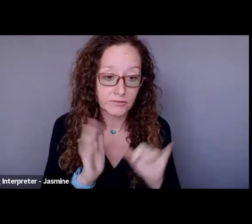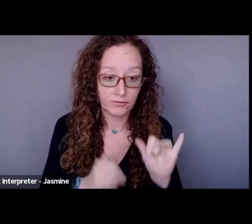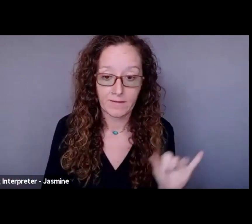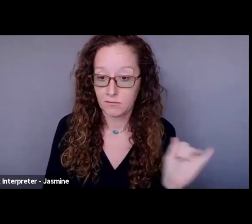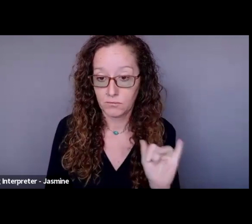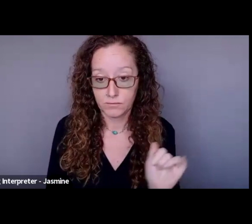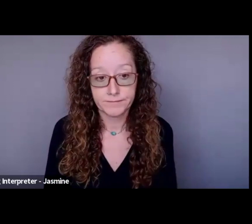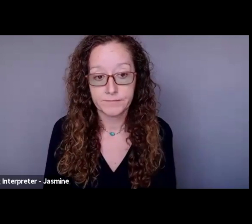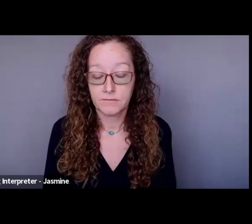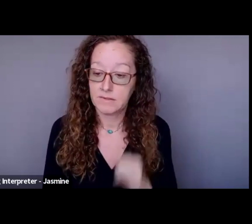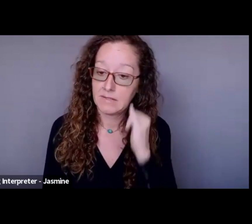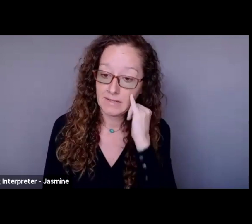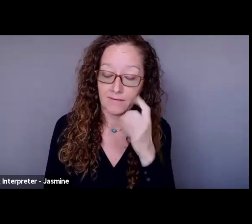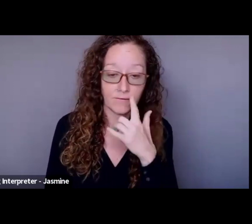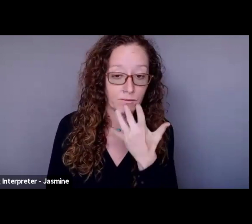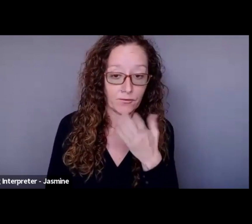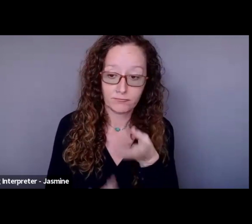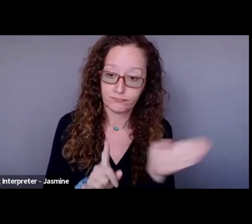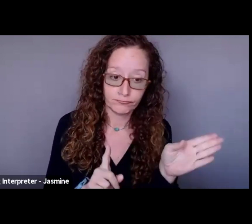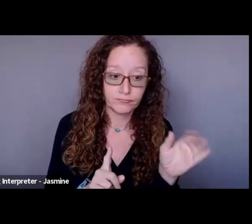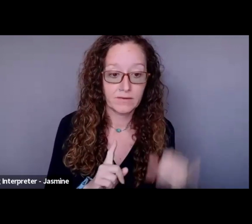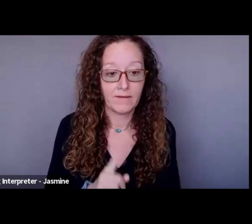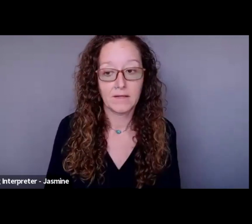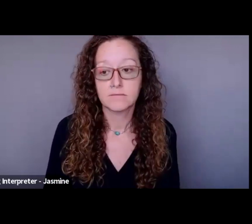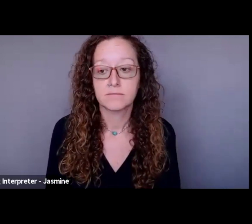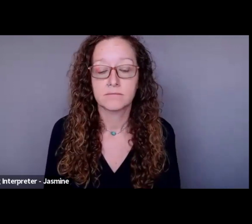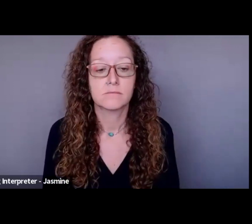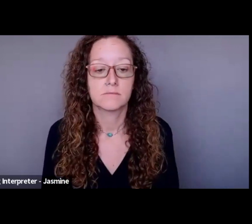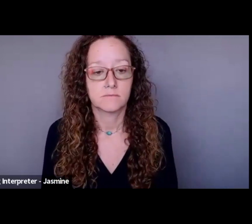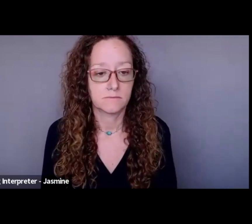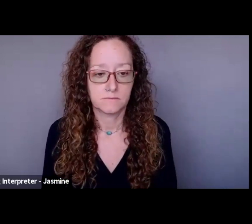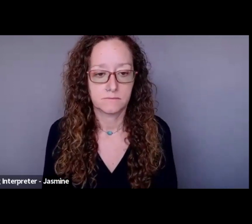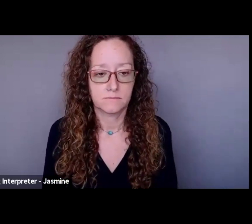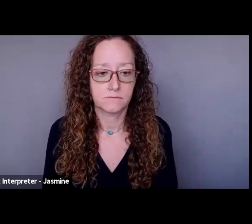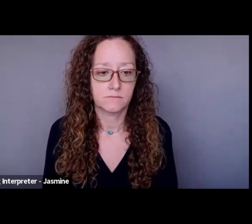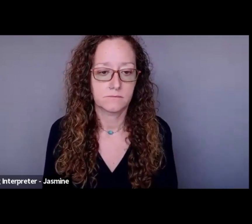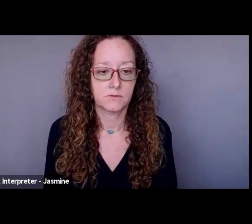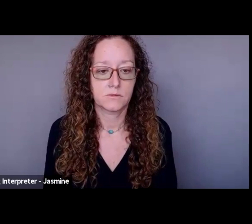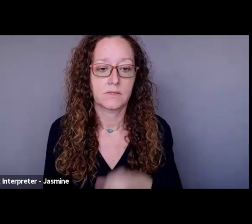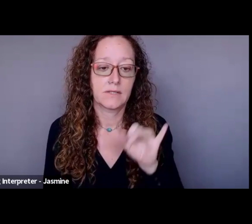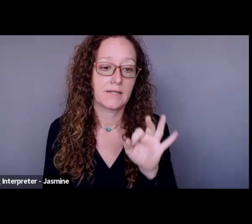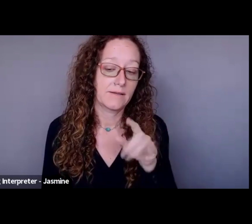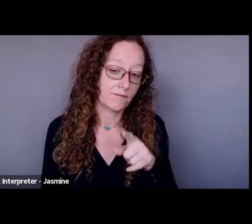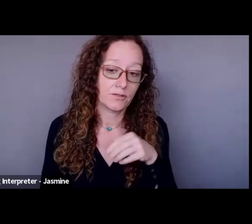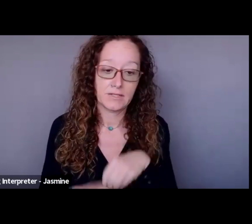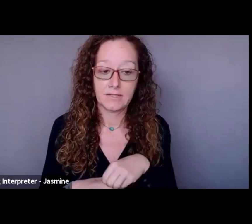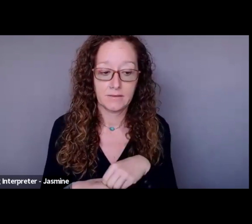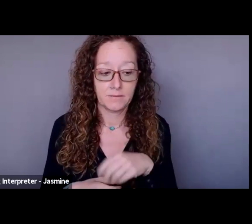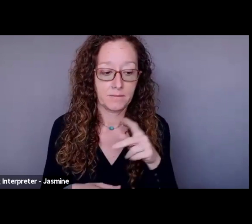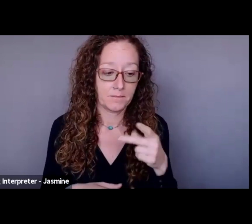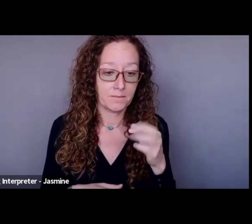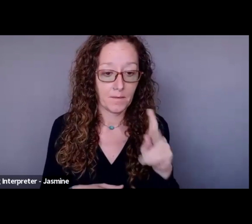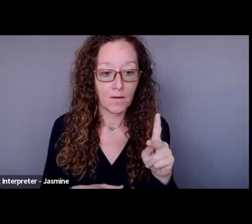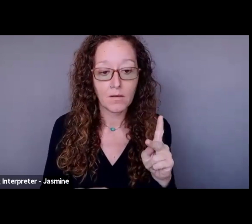if that's the direction you wanted to go in. Just like if you were in a park, you would likely